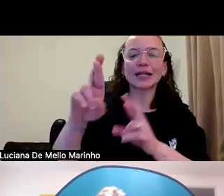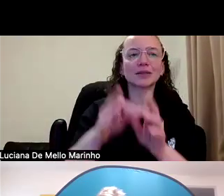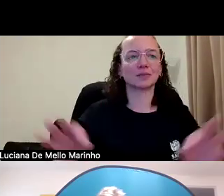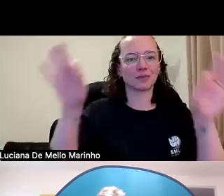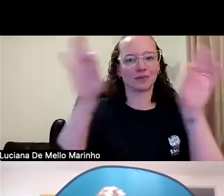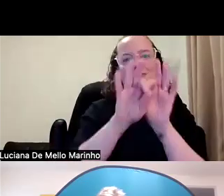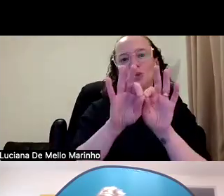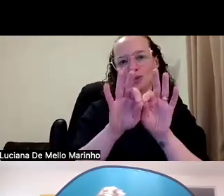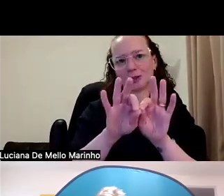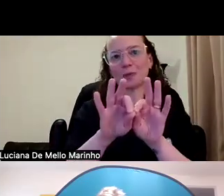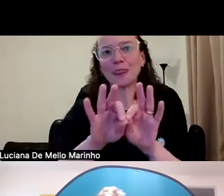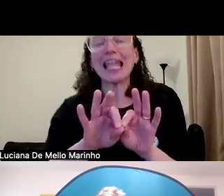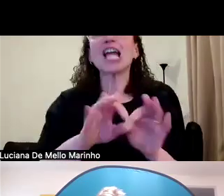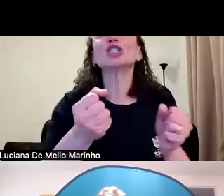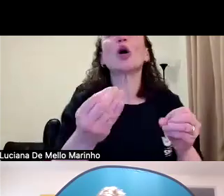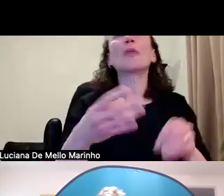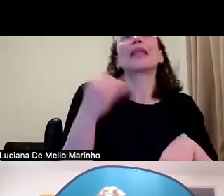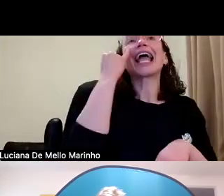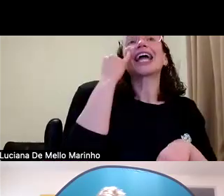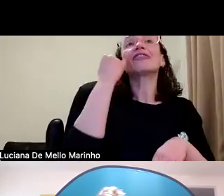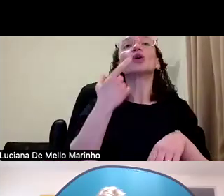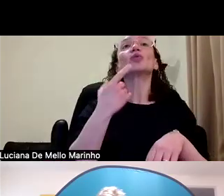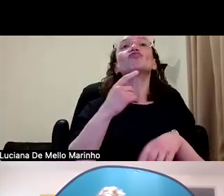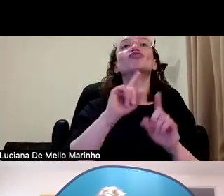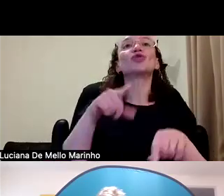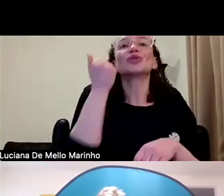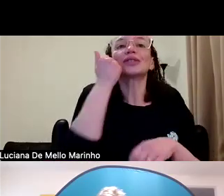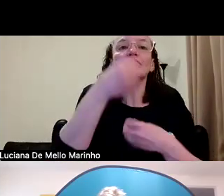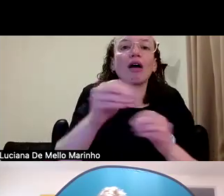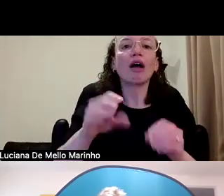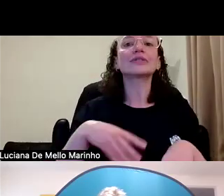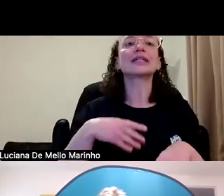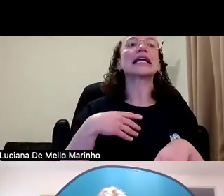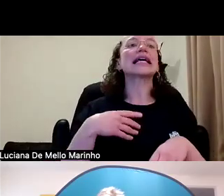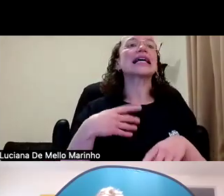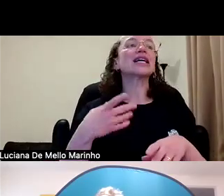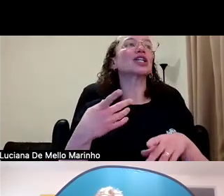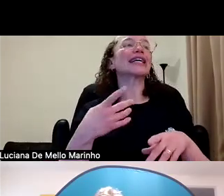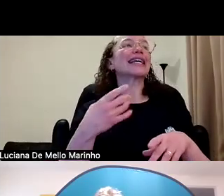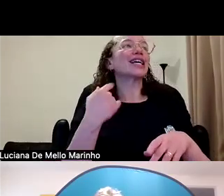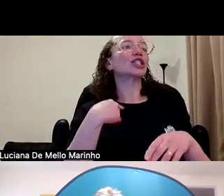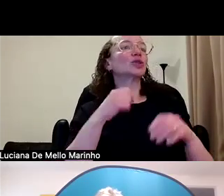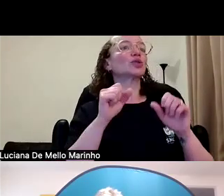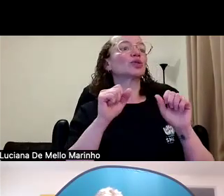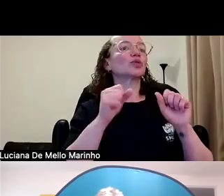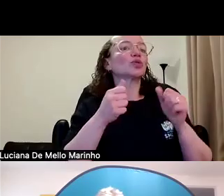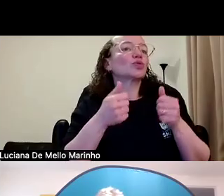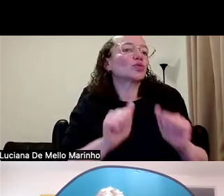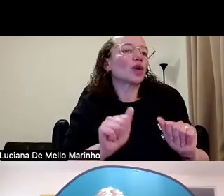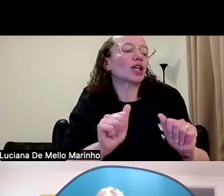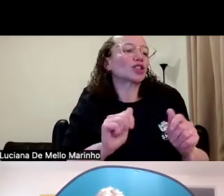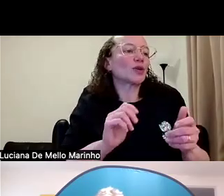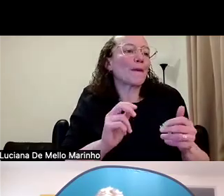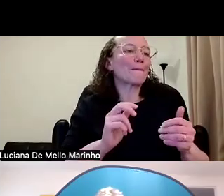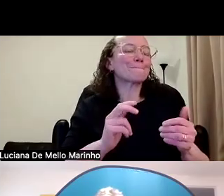You want to make sure that there's respect given and received between everyone. If you go into a dentist